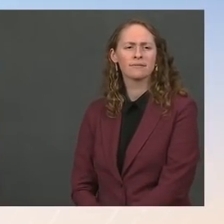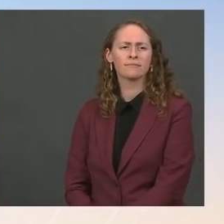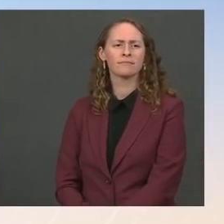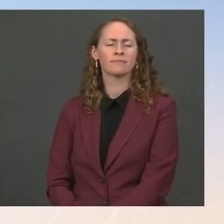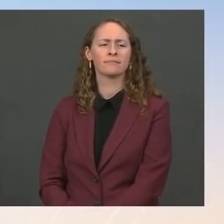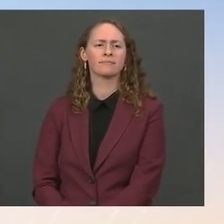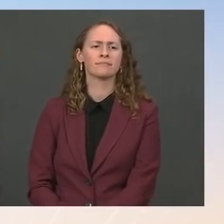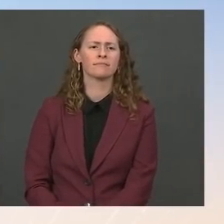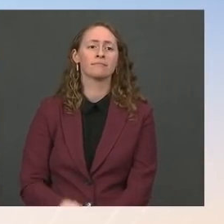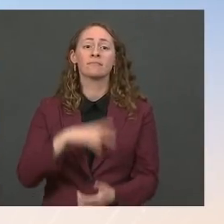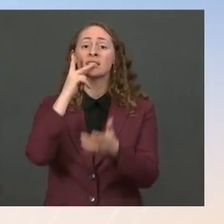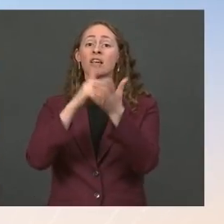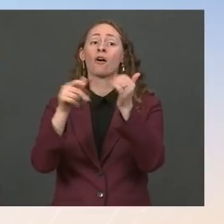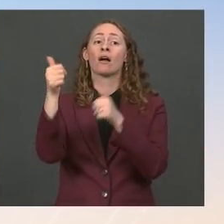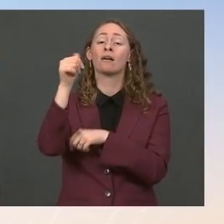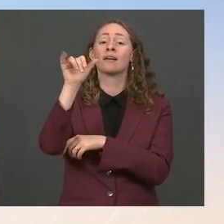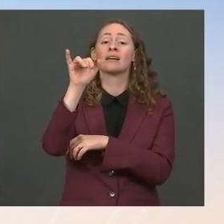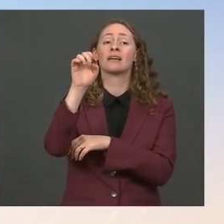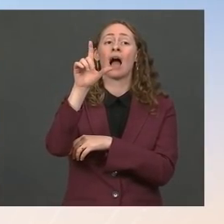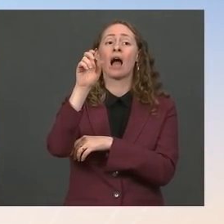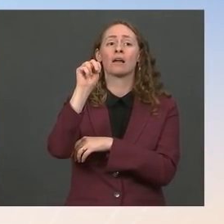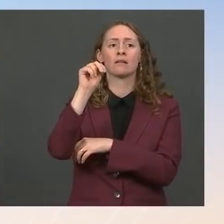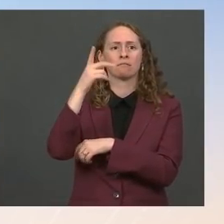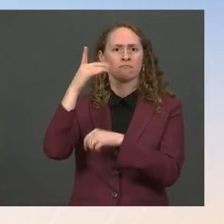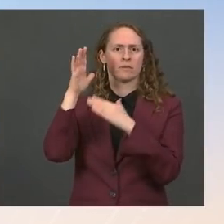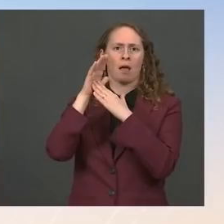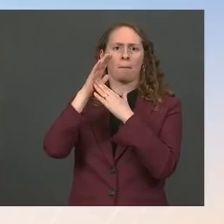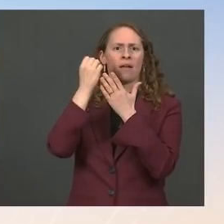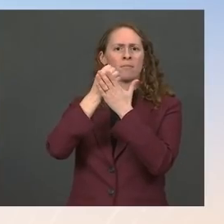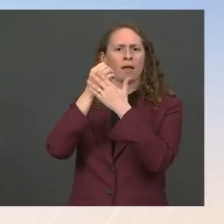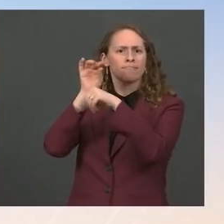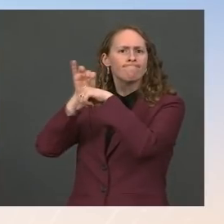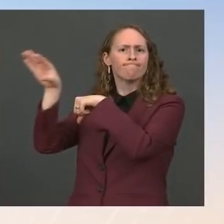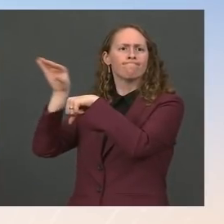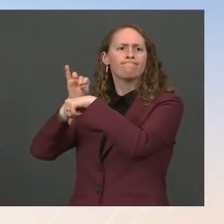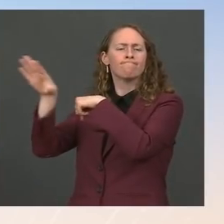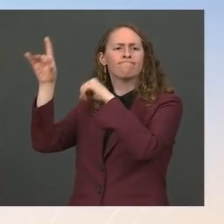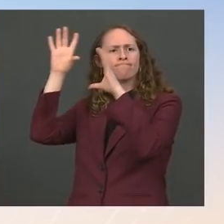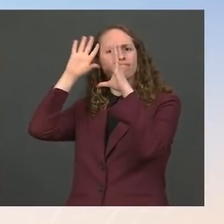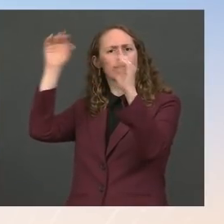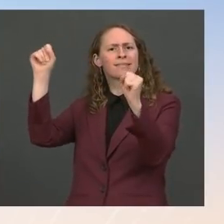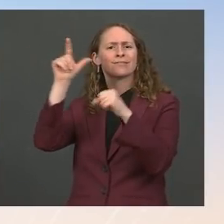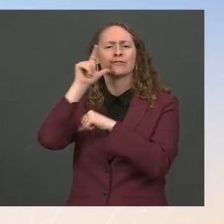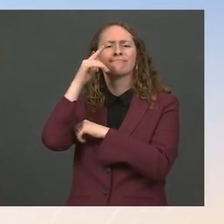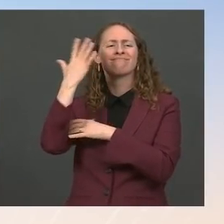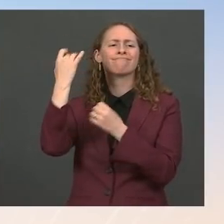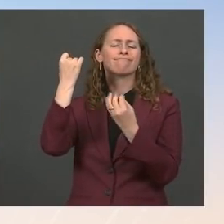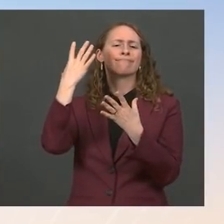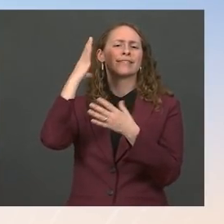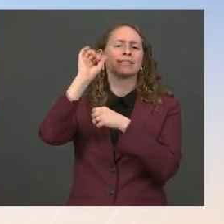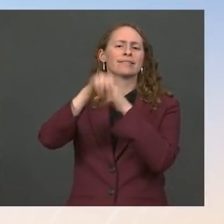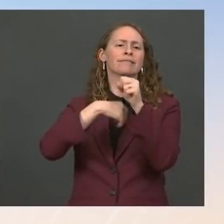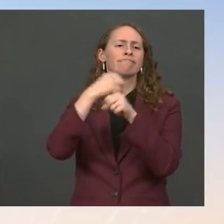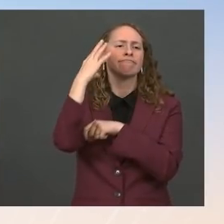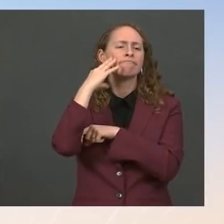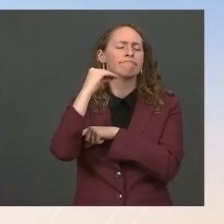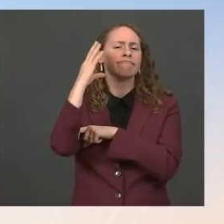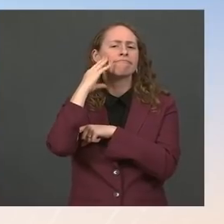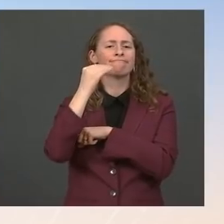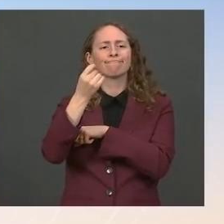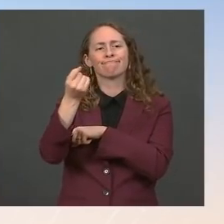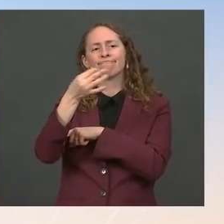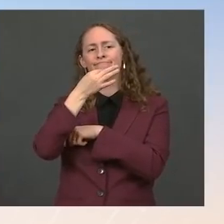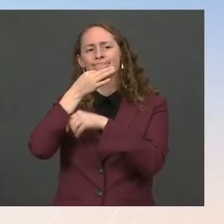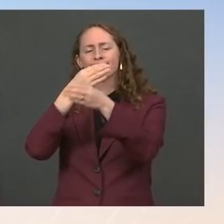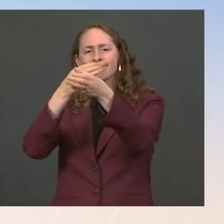of the president's top economic advisors and someone who has extensive experience and expertise in tax policy, something